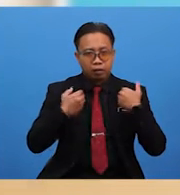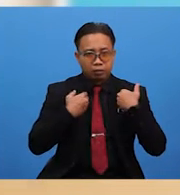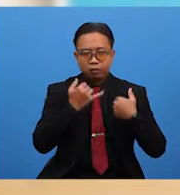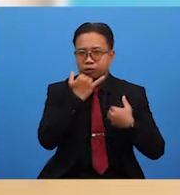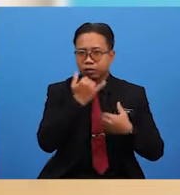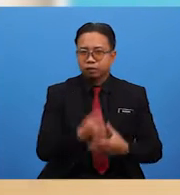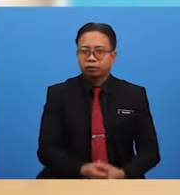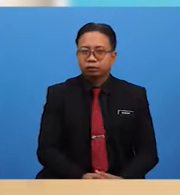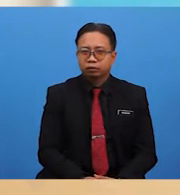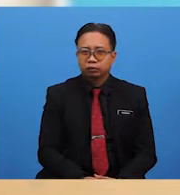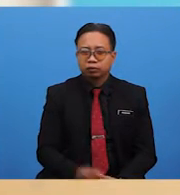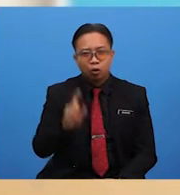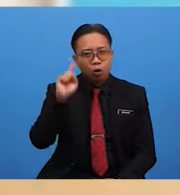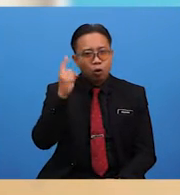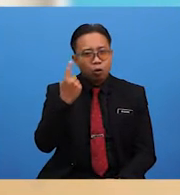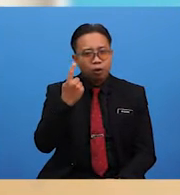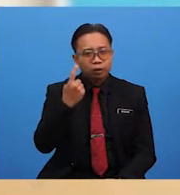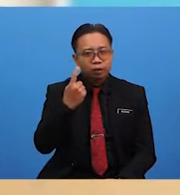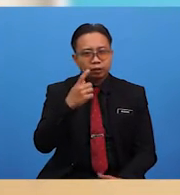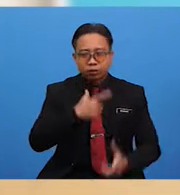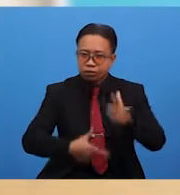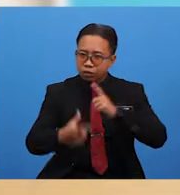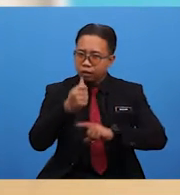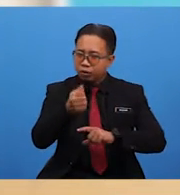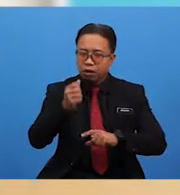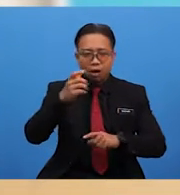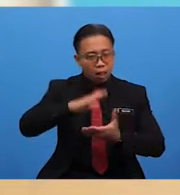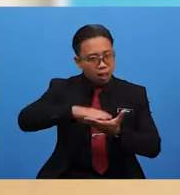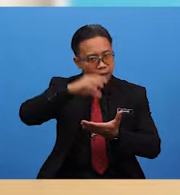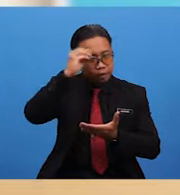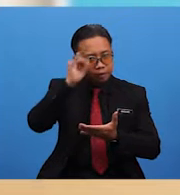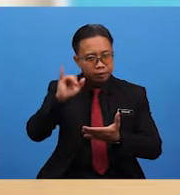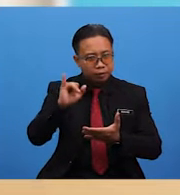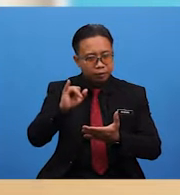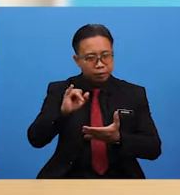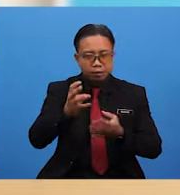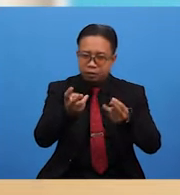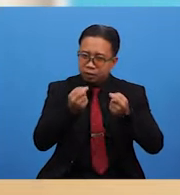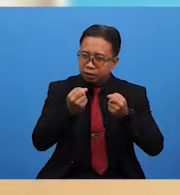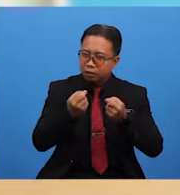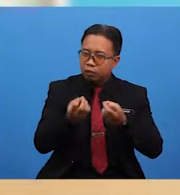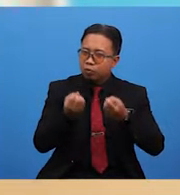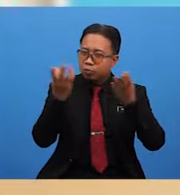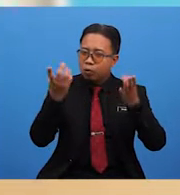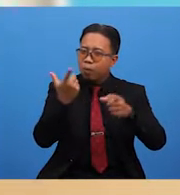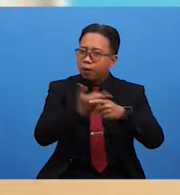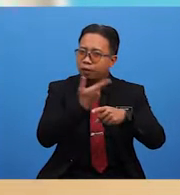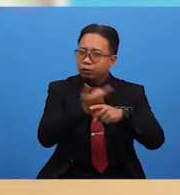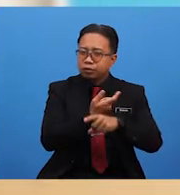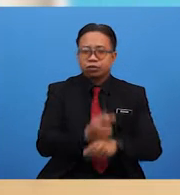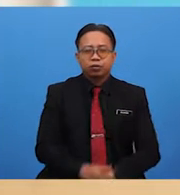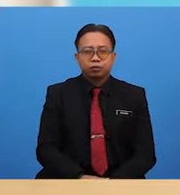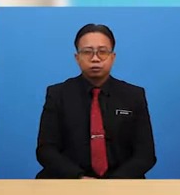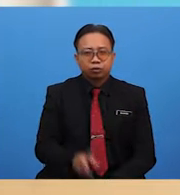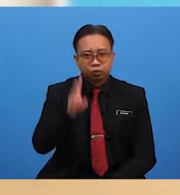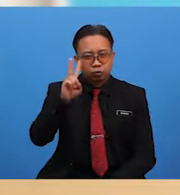mistakes anyway. It is only a sign that you are learning and you need more practice. We have